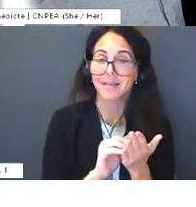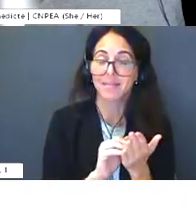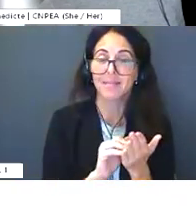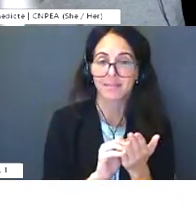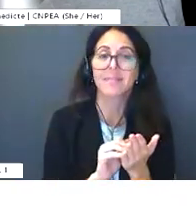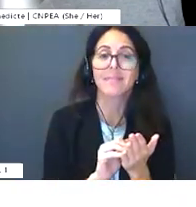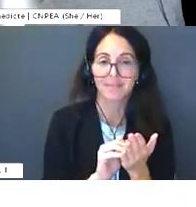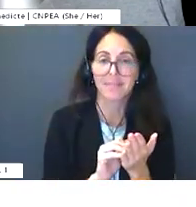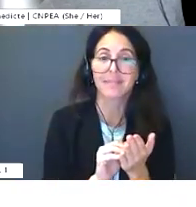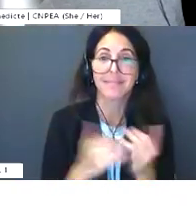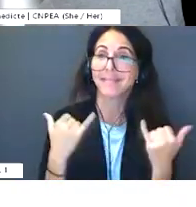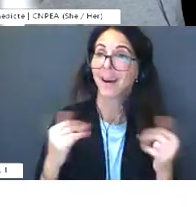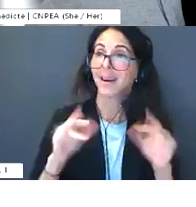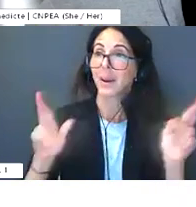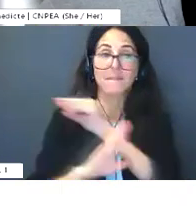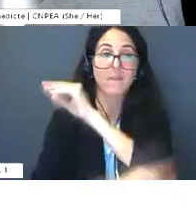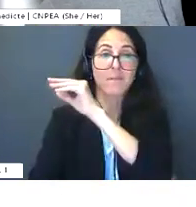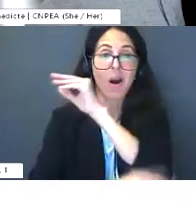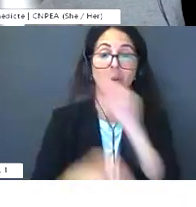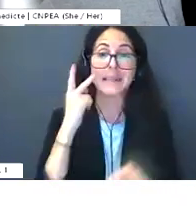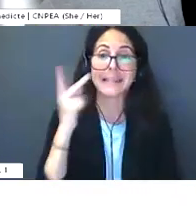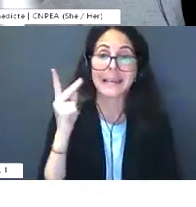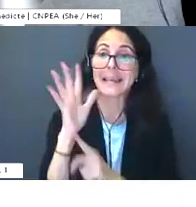Fall is upon us and the leaves are falling.